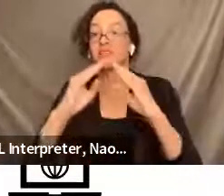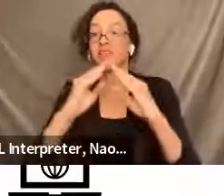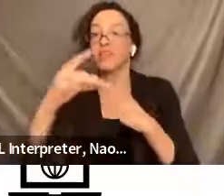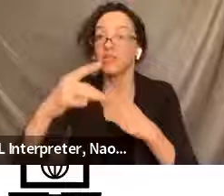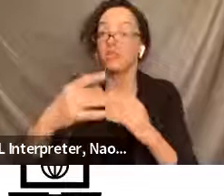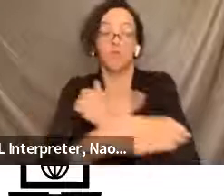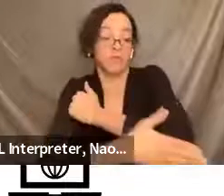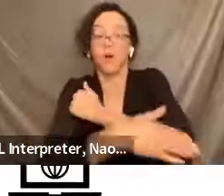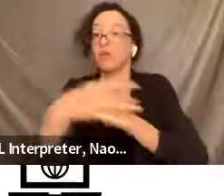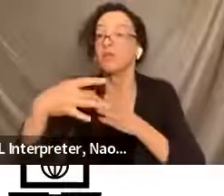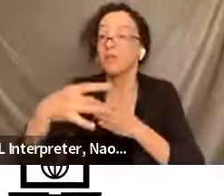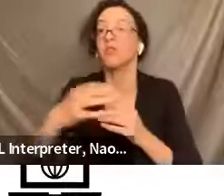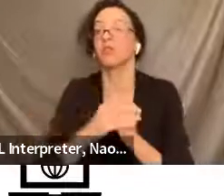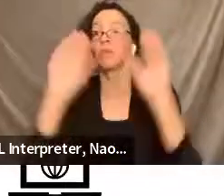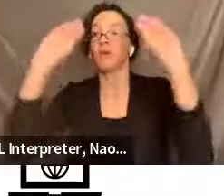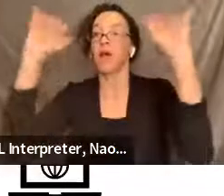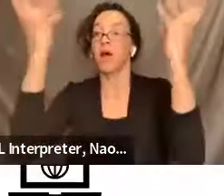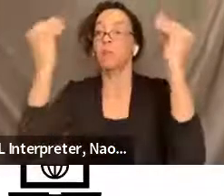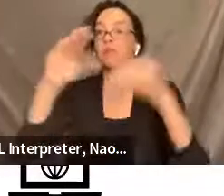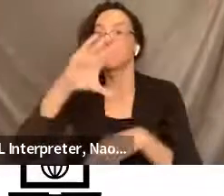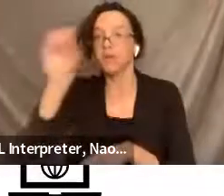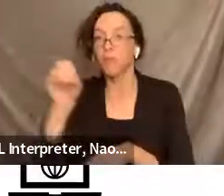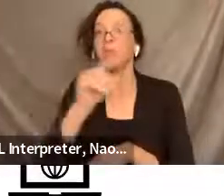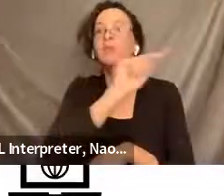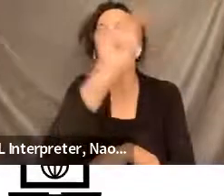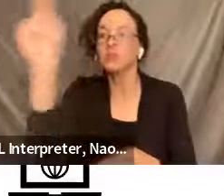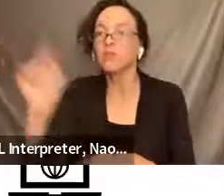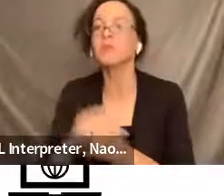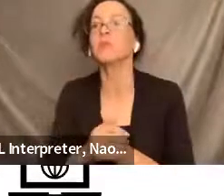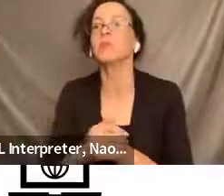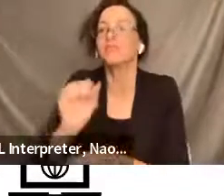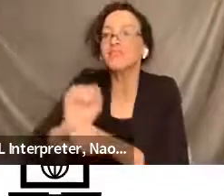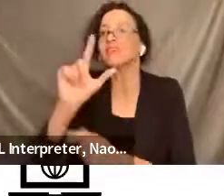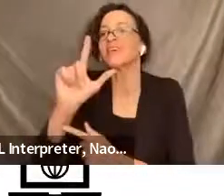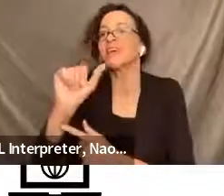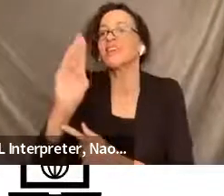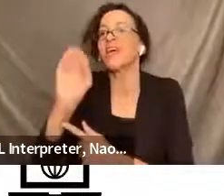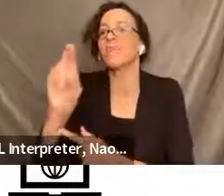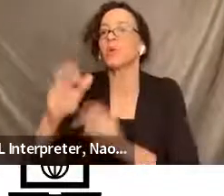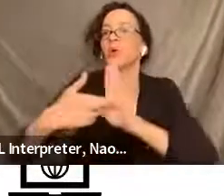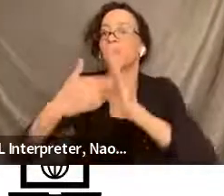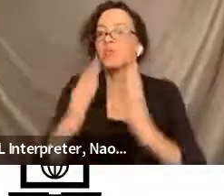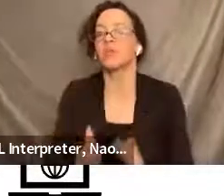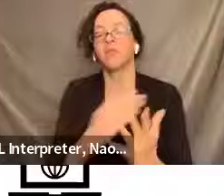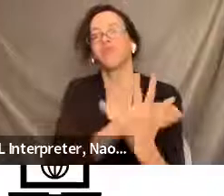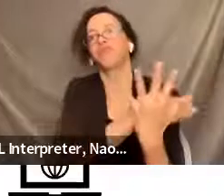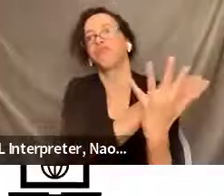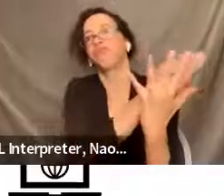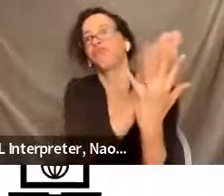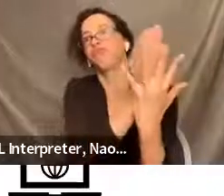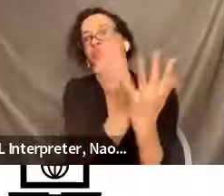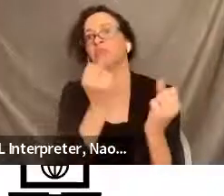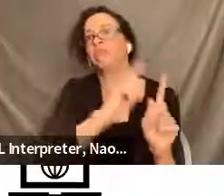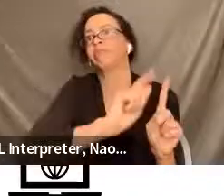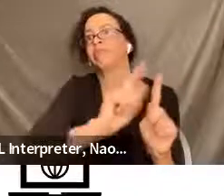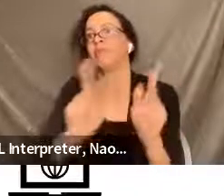ambulance providers, labor representatives, a large cross-section of people. And I'm not going to go through all the points on